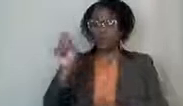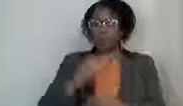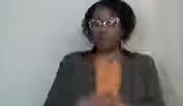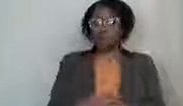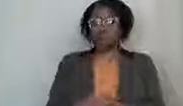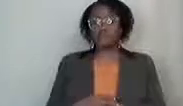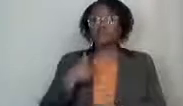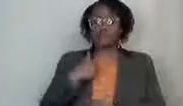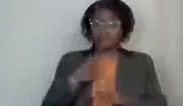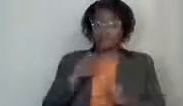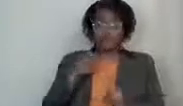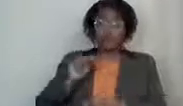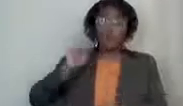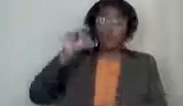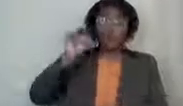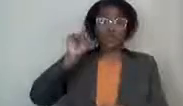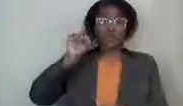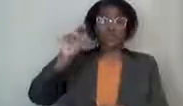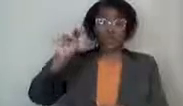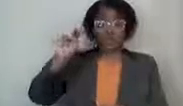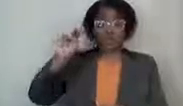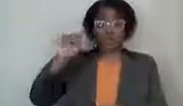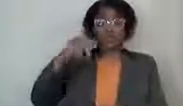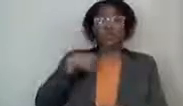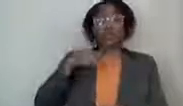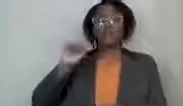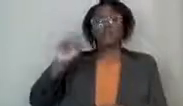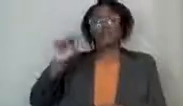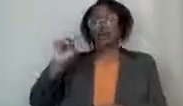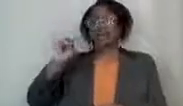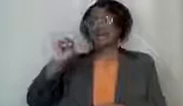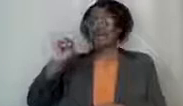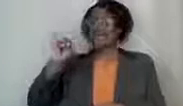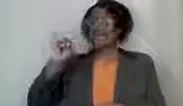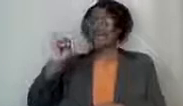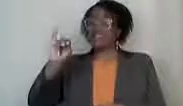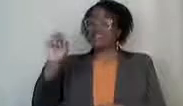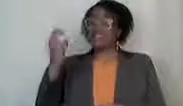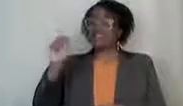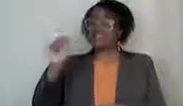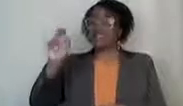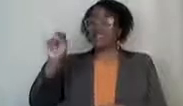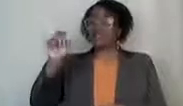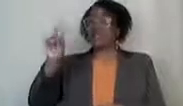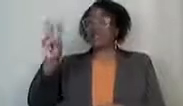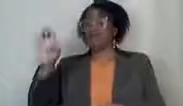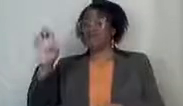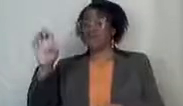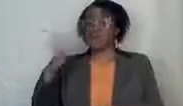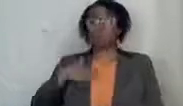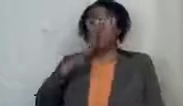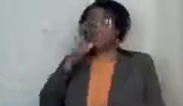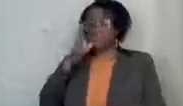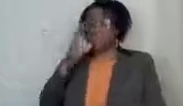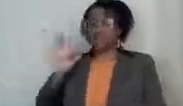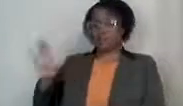am from northern Minnesota. I'm Anishinaabe Kwe, Anishinaabe woman on my mother's side. And on my father's